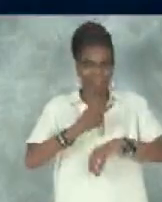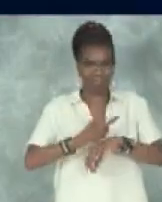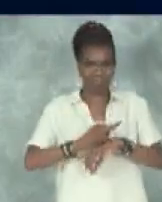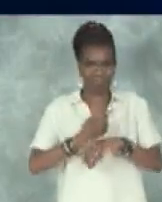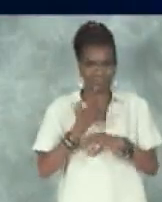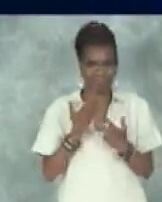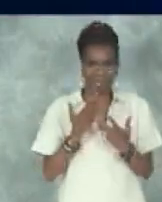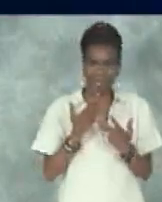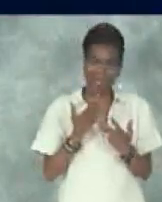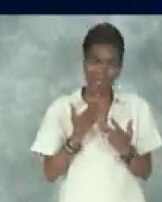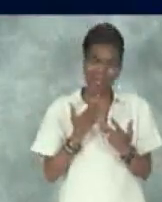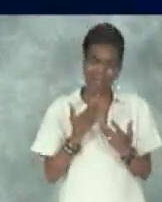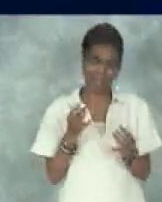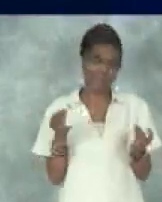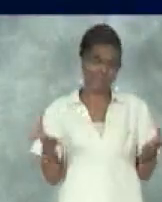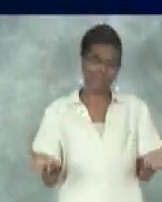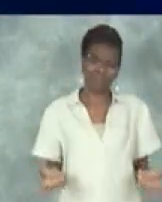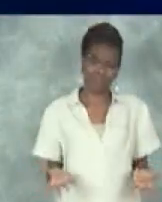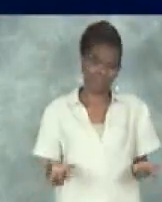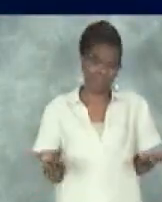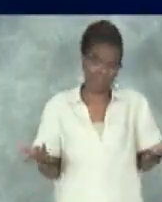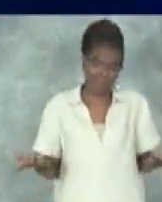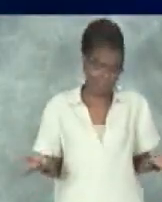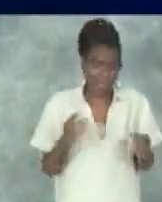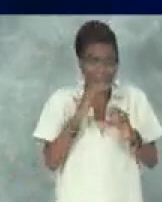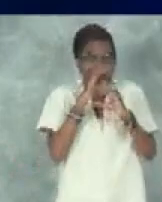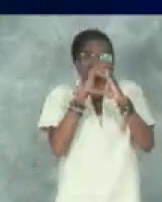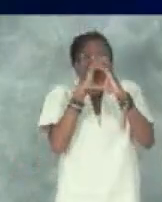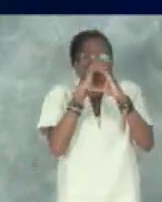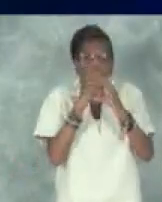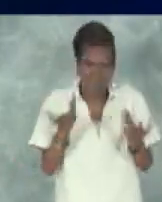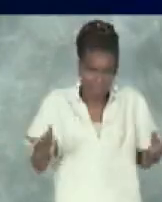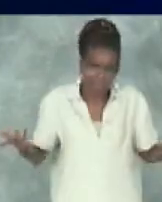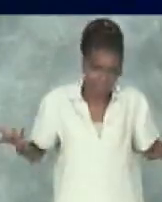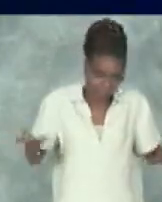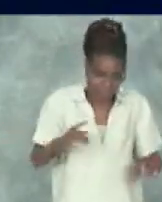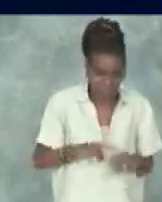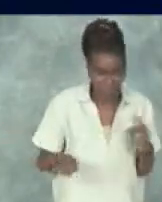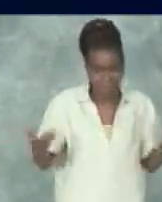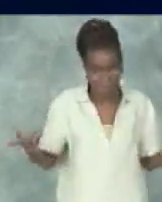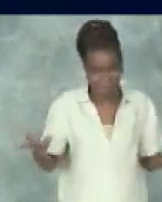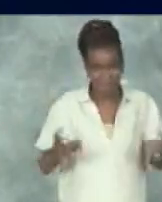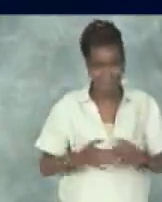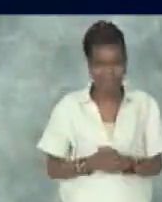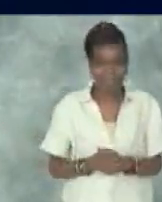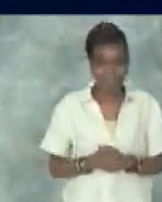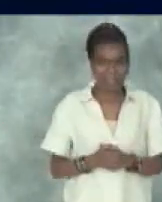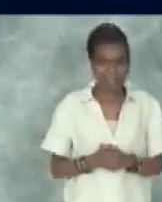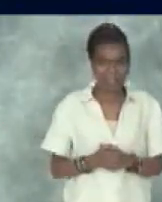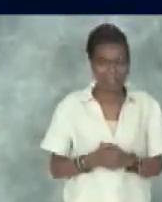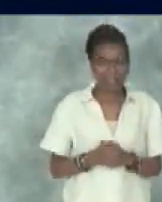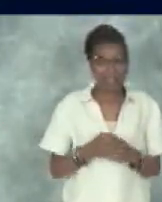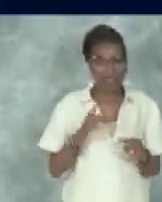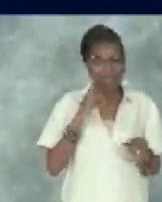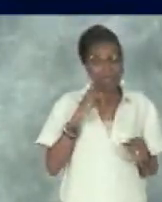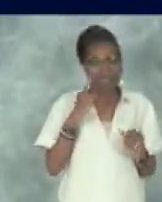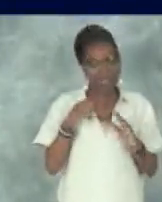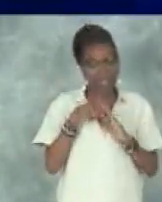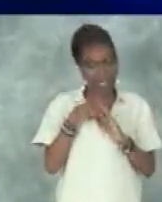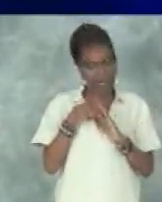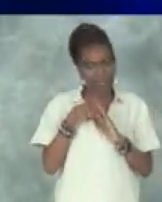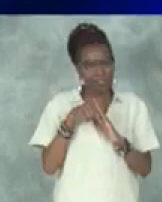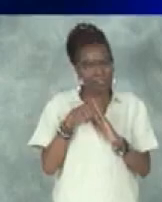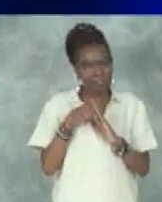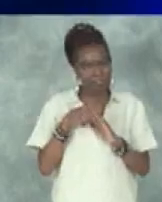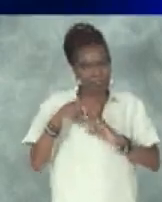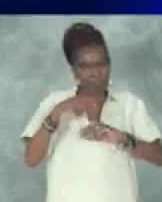blew it, you know, I blew the horn, and but I have really taken some time to really dig into